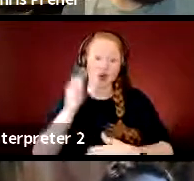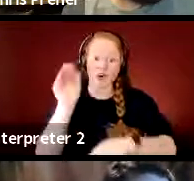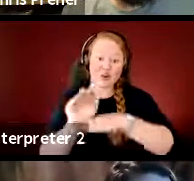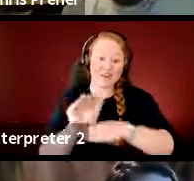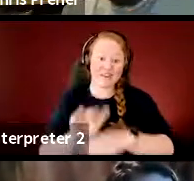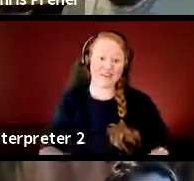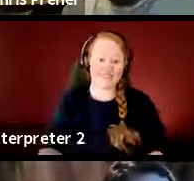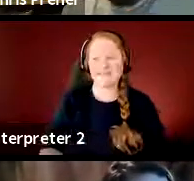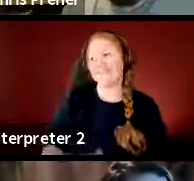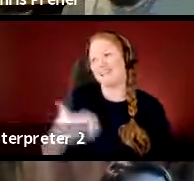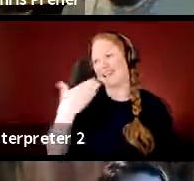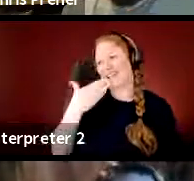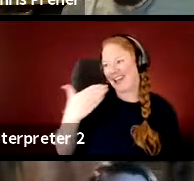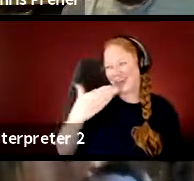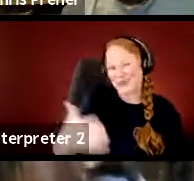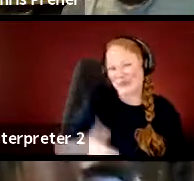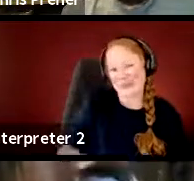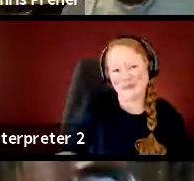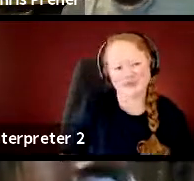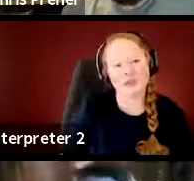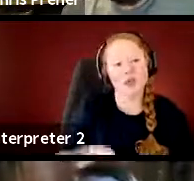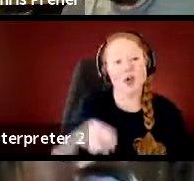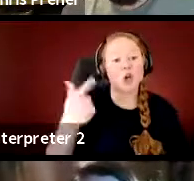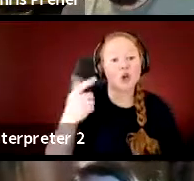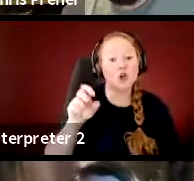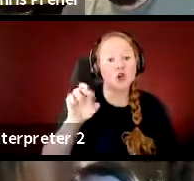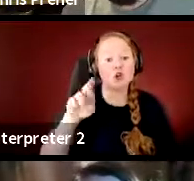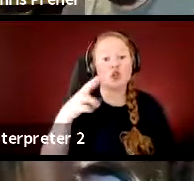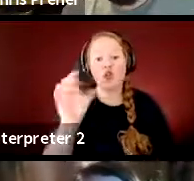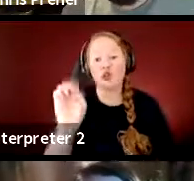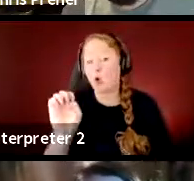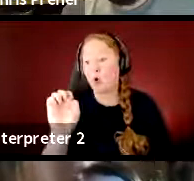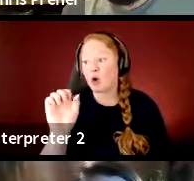you. George Stair, are you with us?